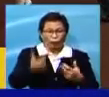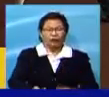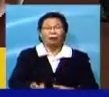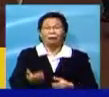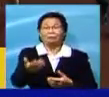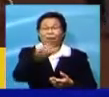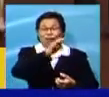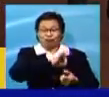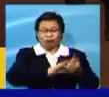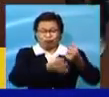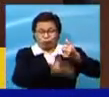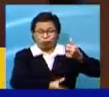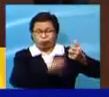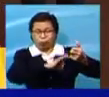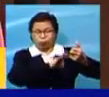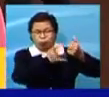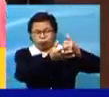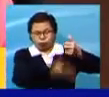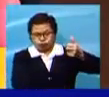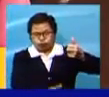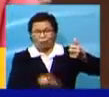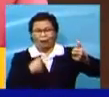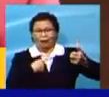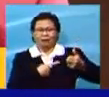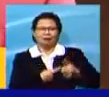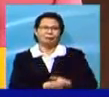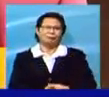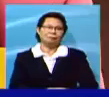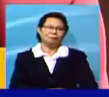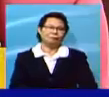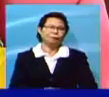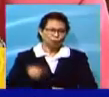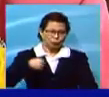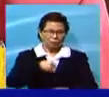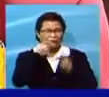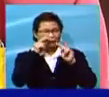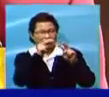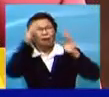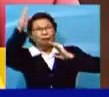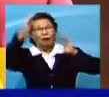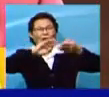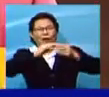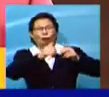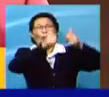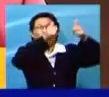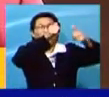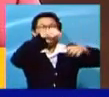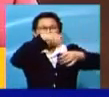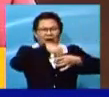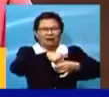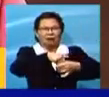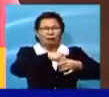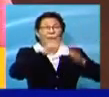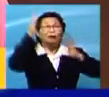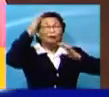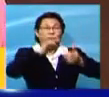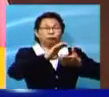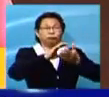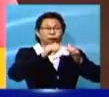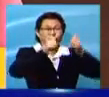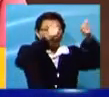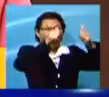reaping the efforts that we have put in place. We can see that Malaysia is number one in terms of